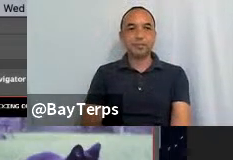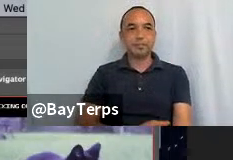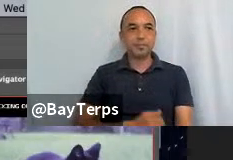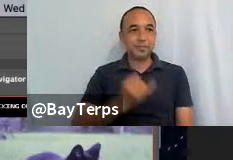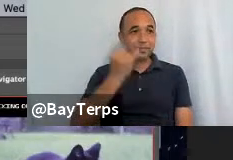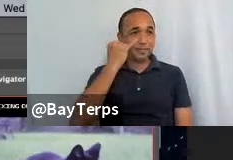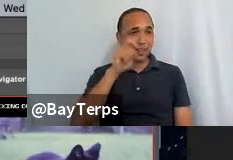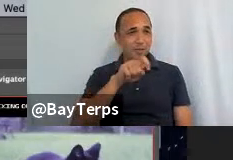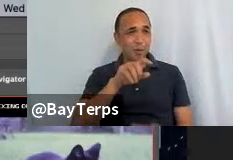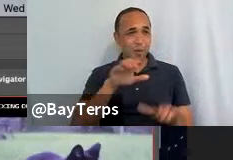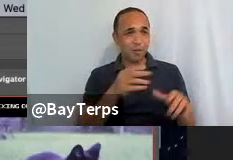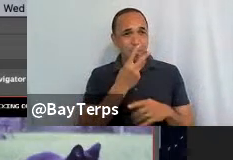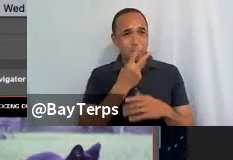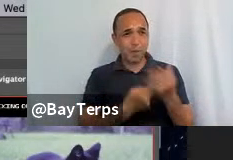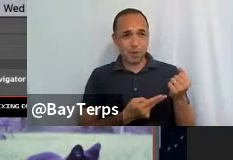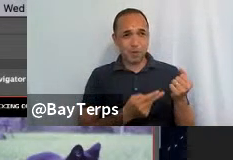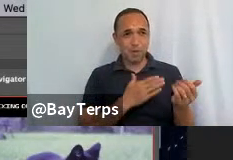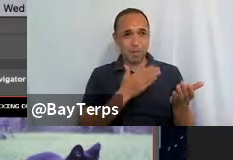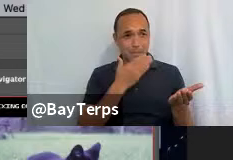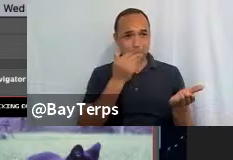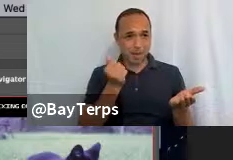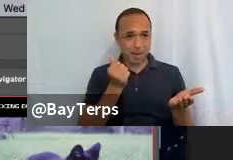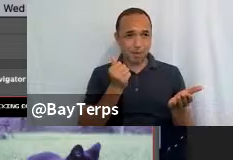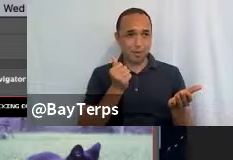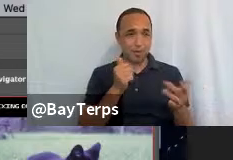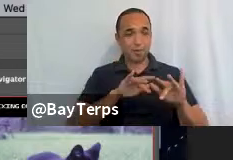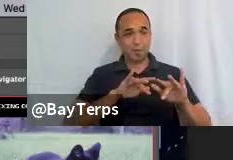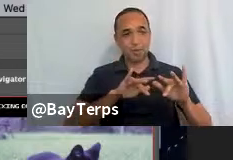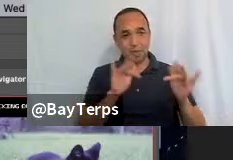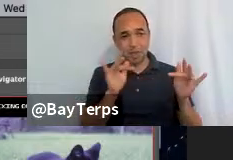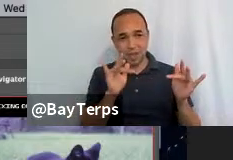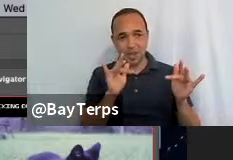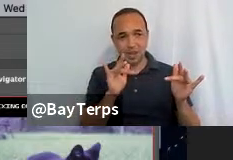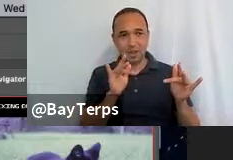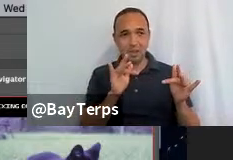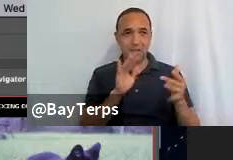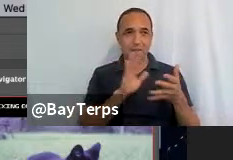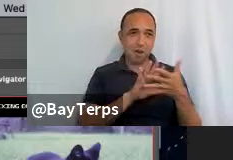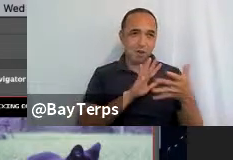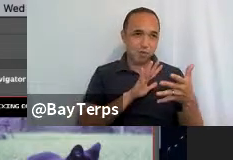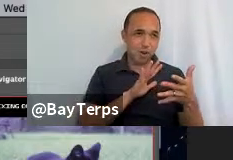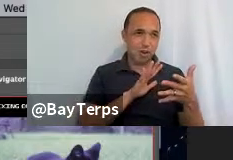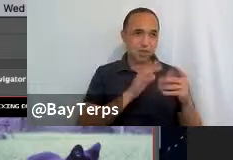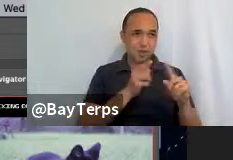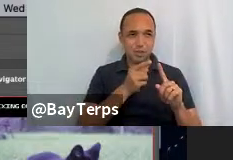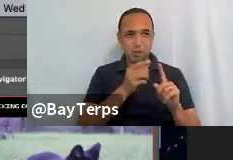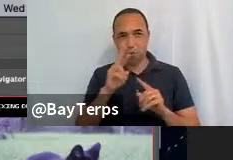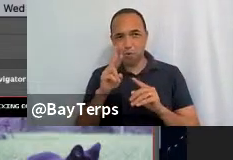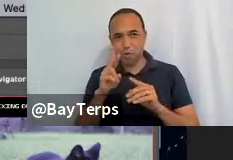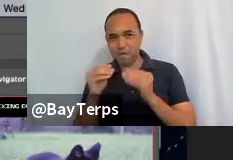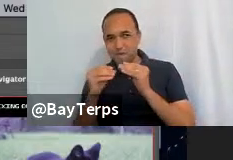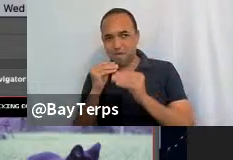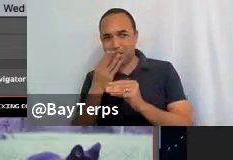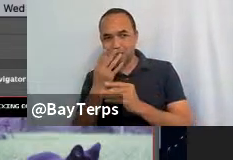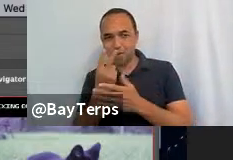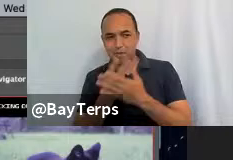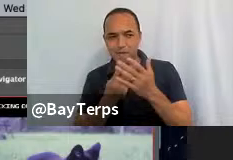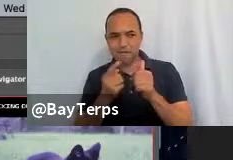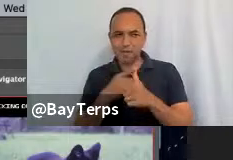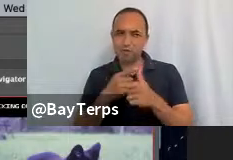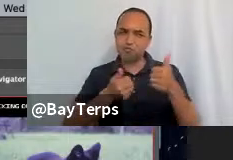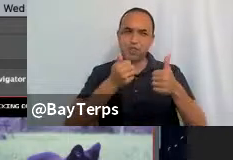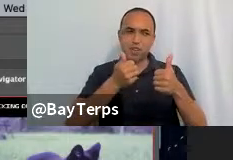light, brightness, contrast levels before you filter, or fix color first? That is an excellent question. I